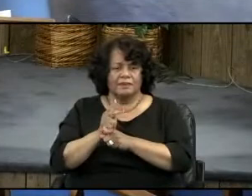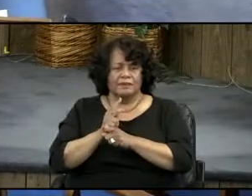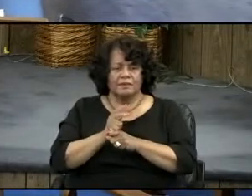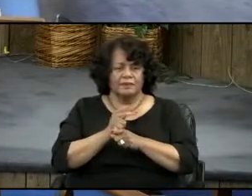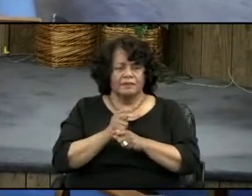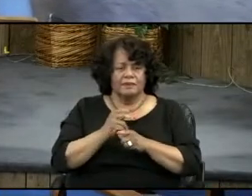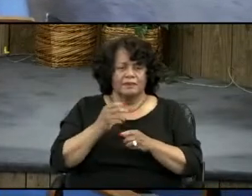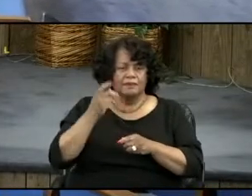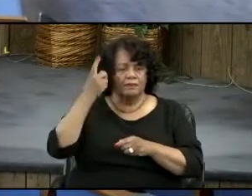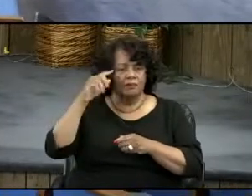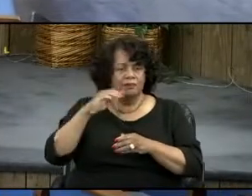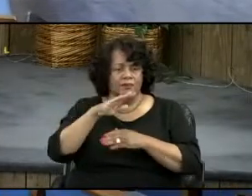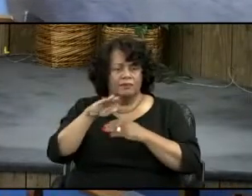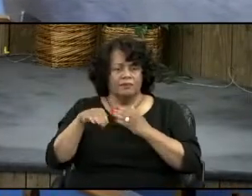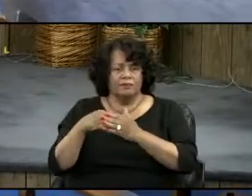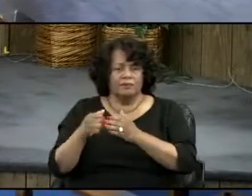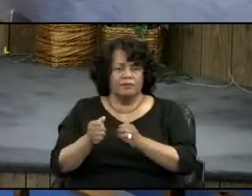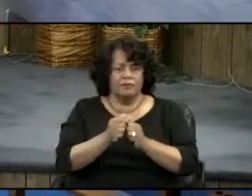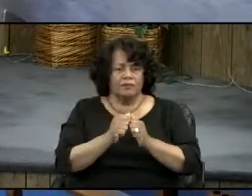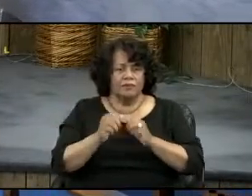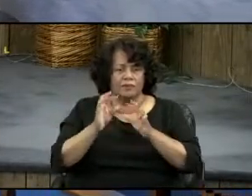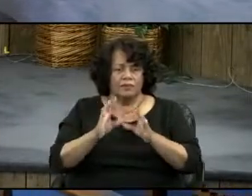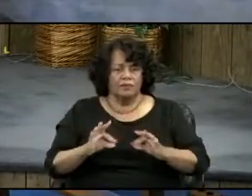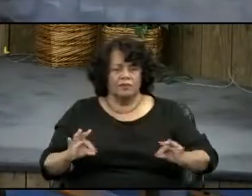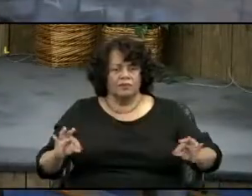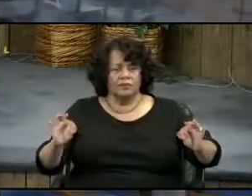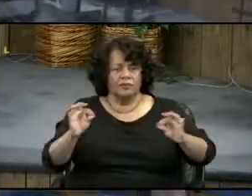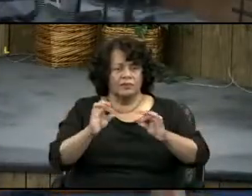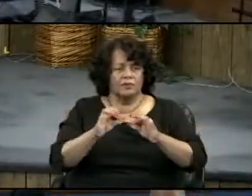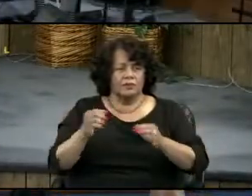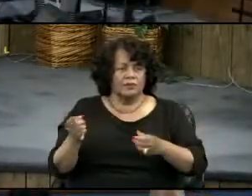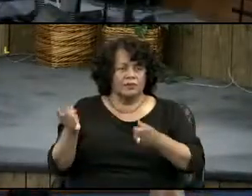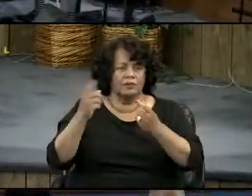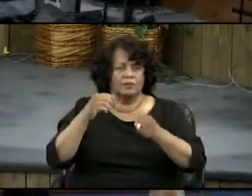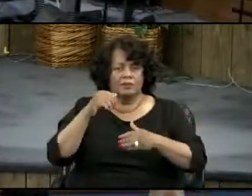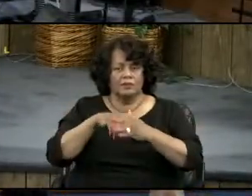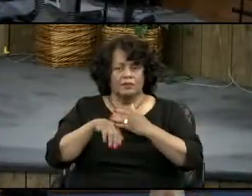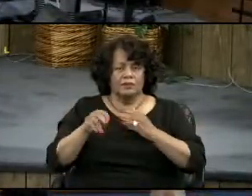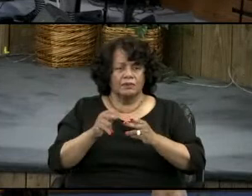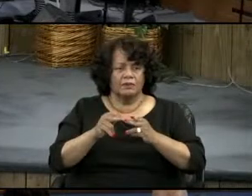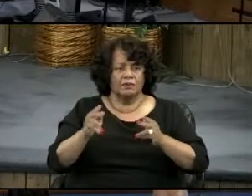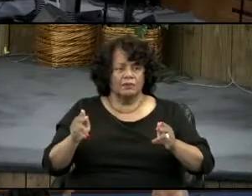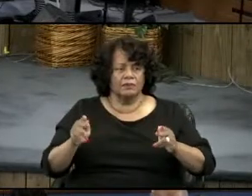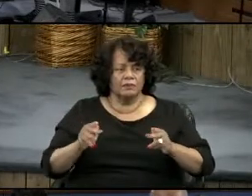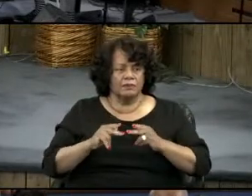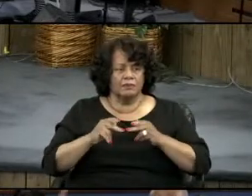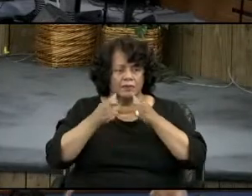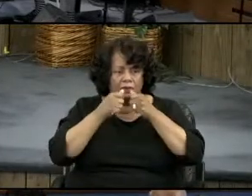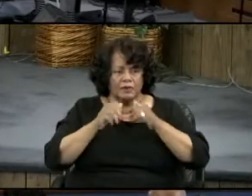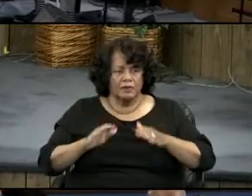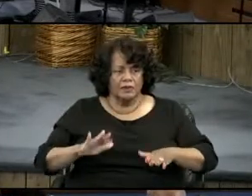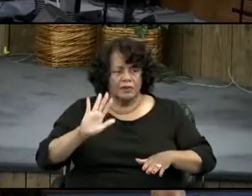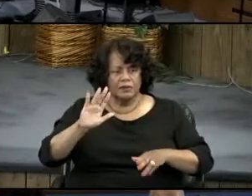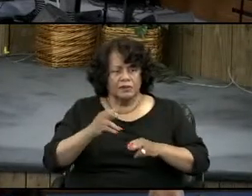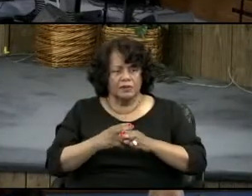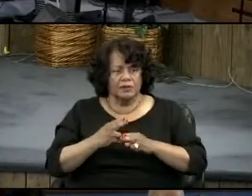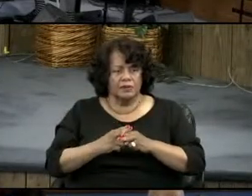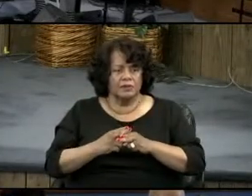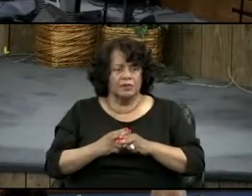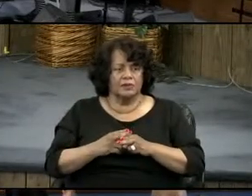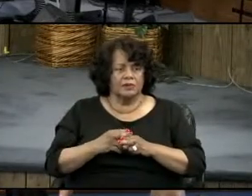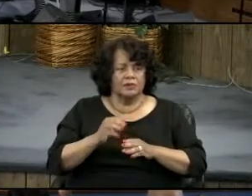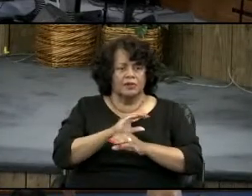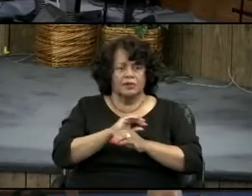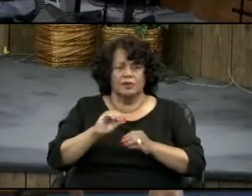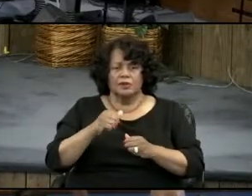you're altogether worthy. Father, we come in this place to bless your name. We come in this place to lift your name. For there's no